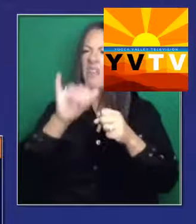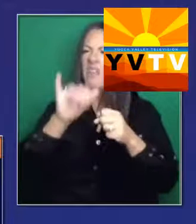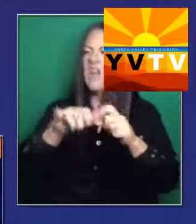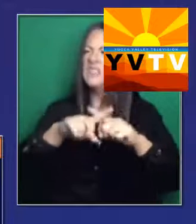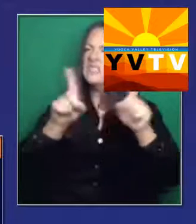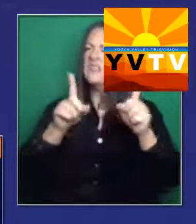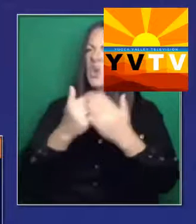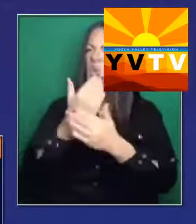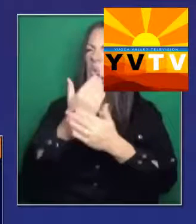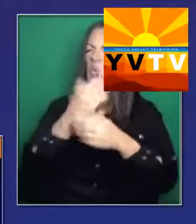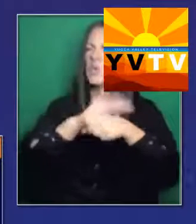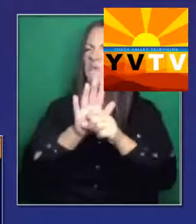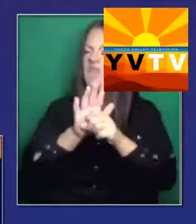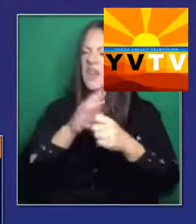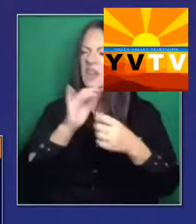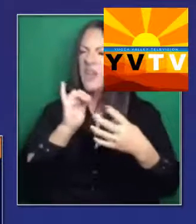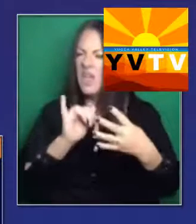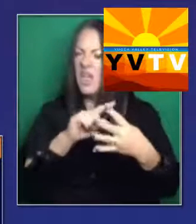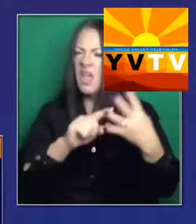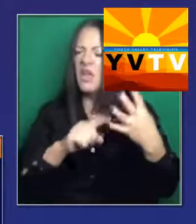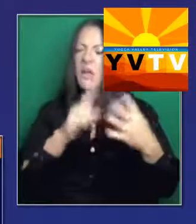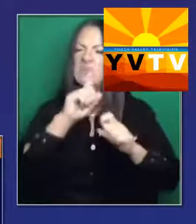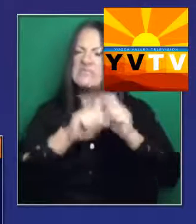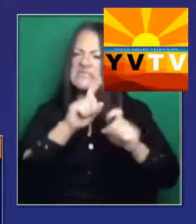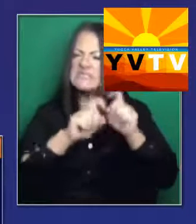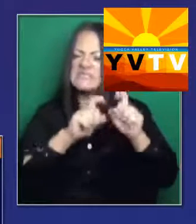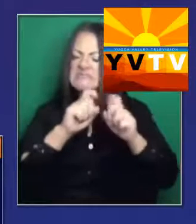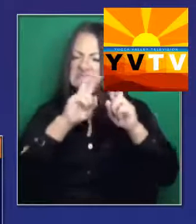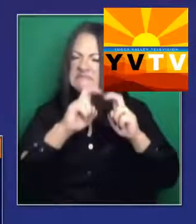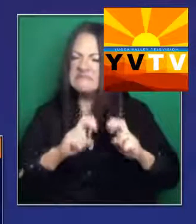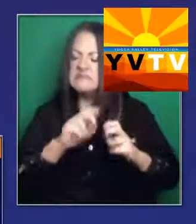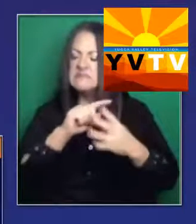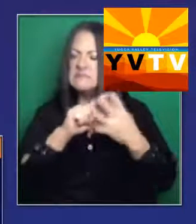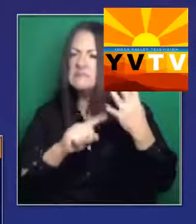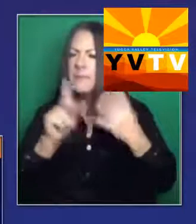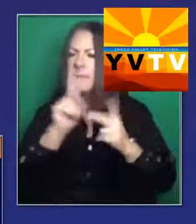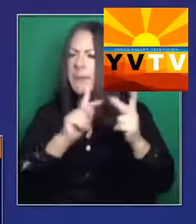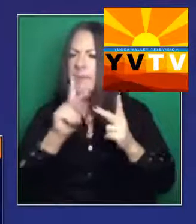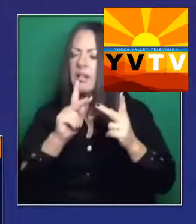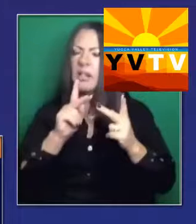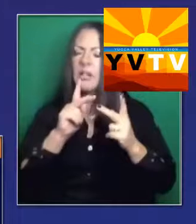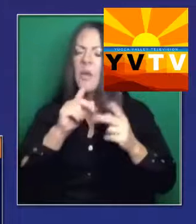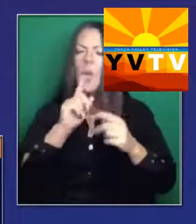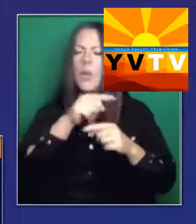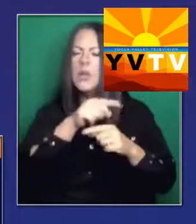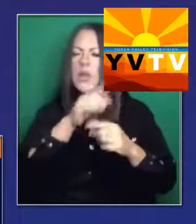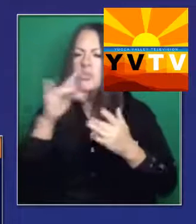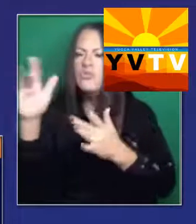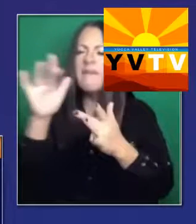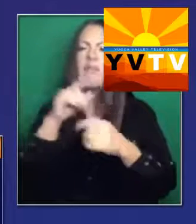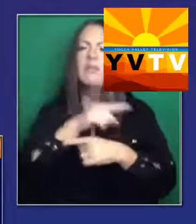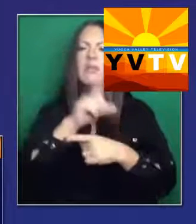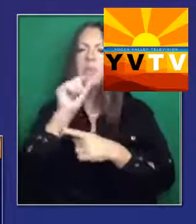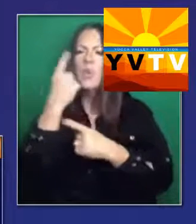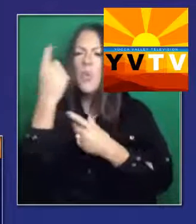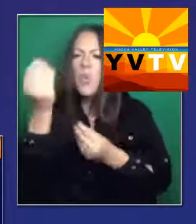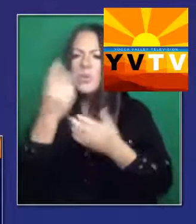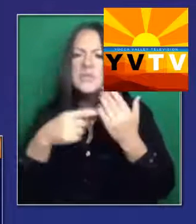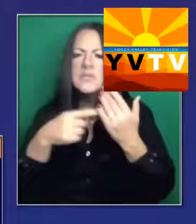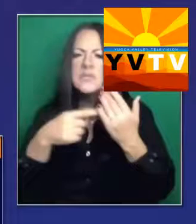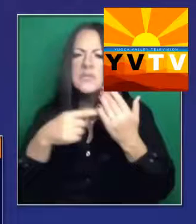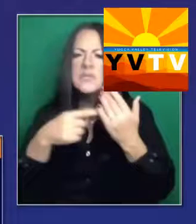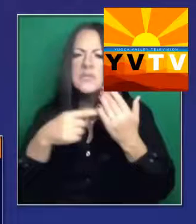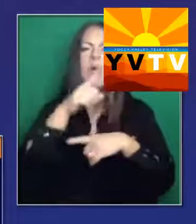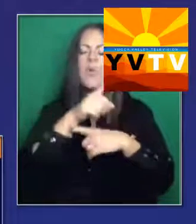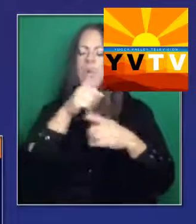cetera. And so as that information comes available, some of it already has been, but as more information